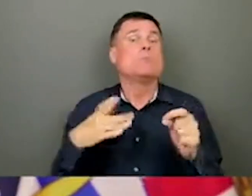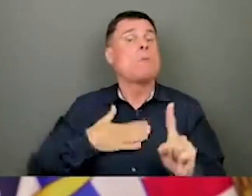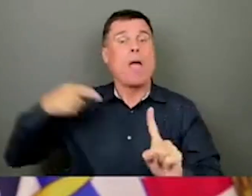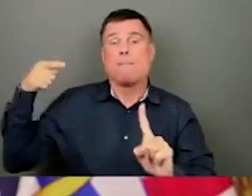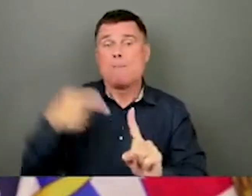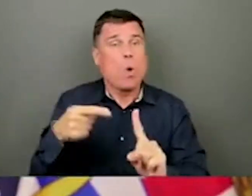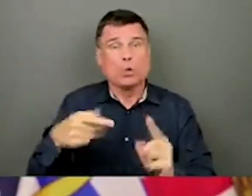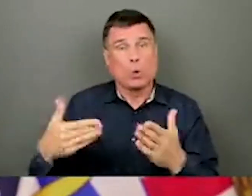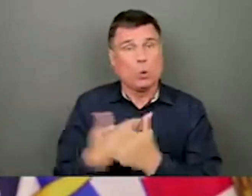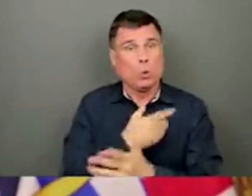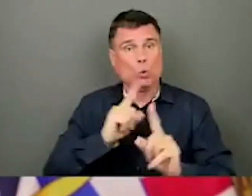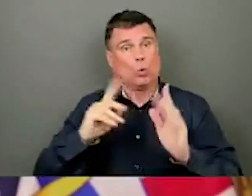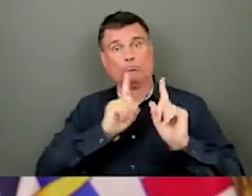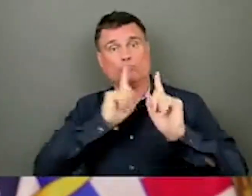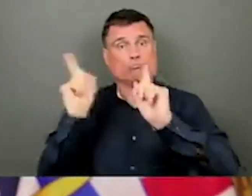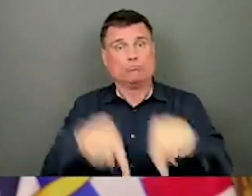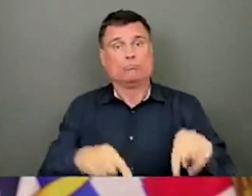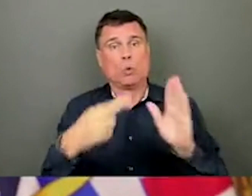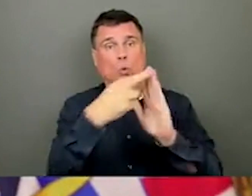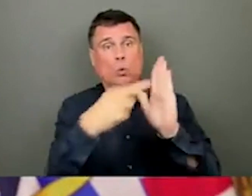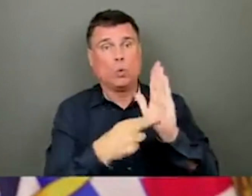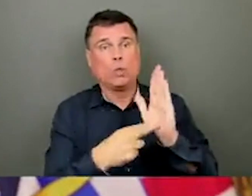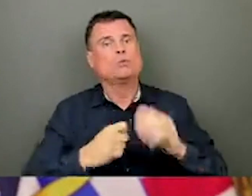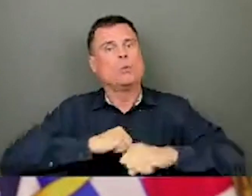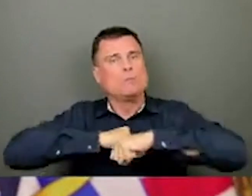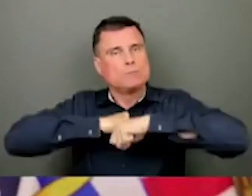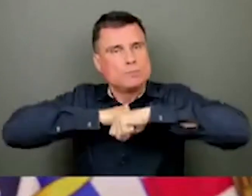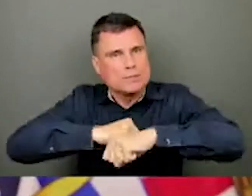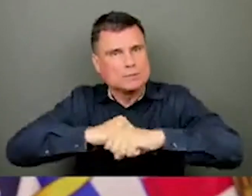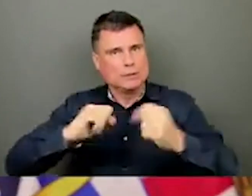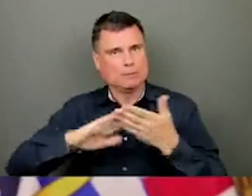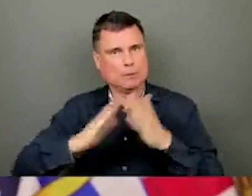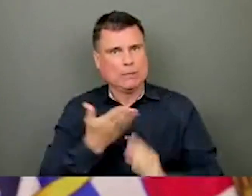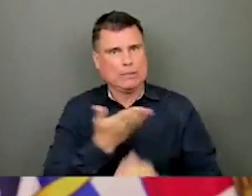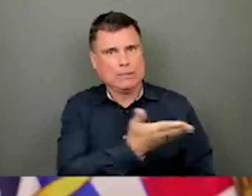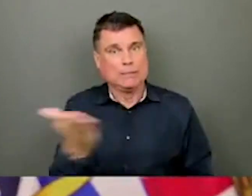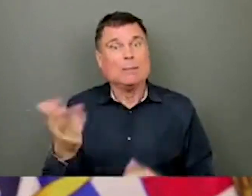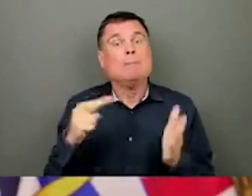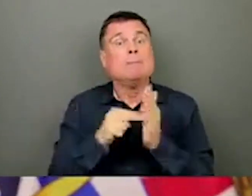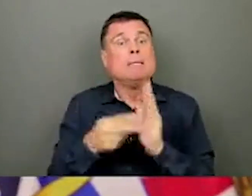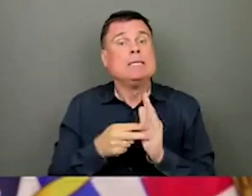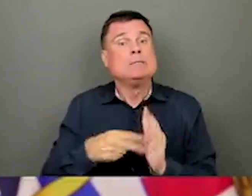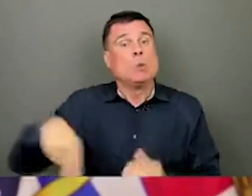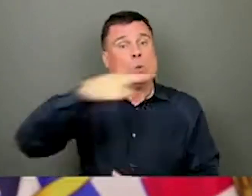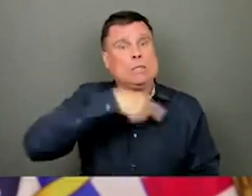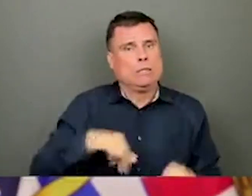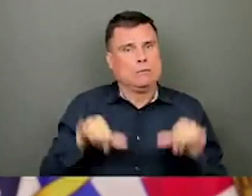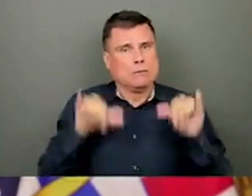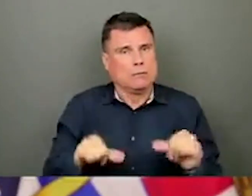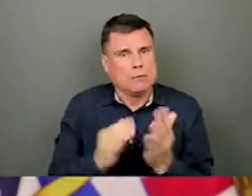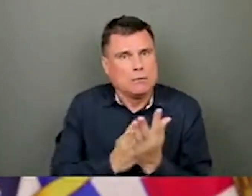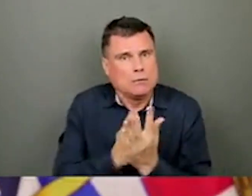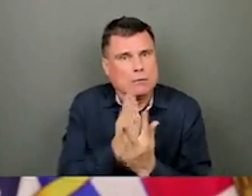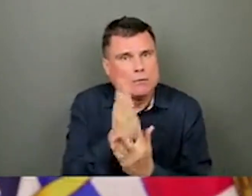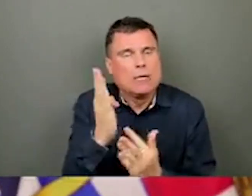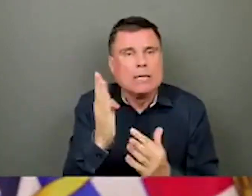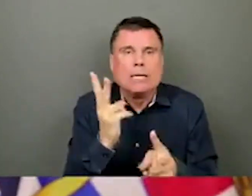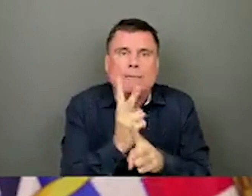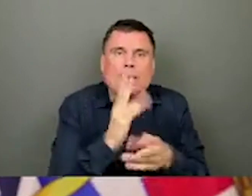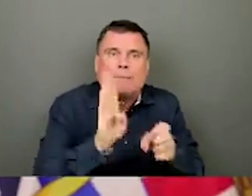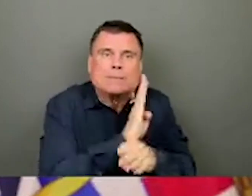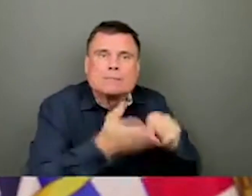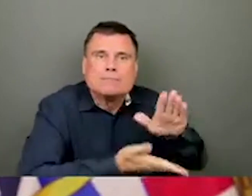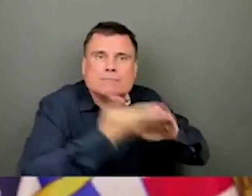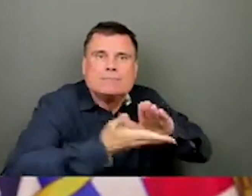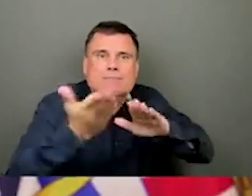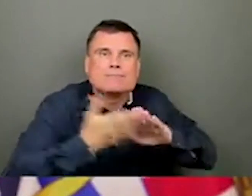our communities safer and ensure we can continue to keep businesses open, continue to have those social